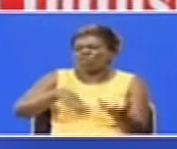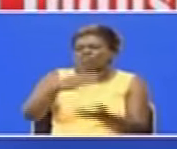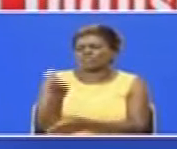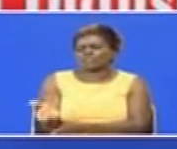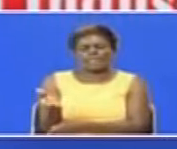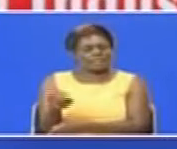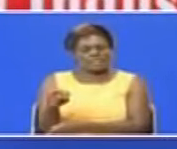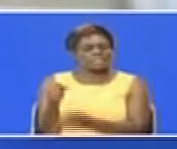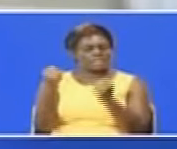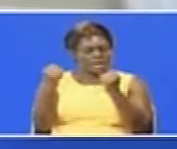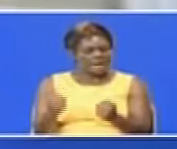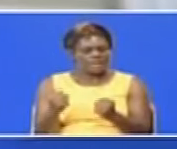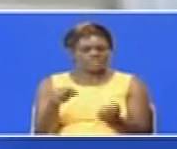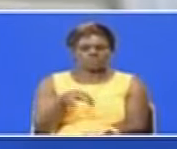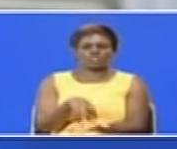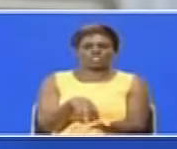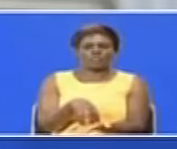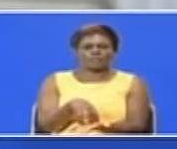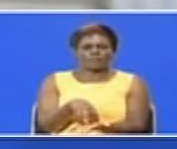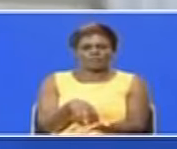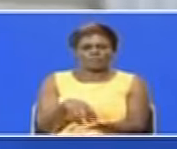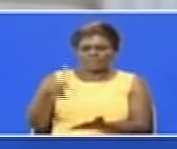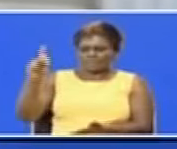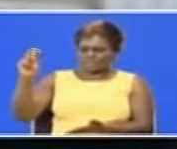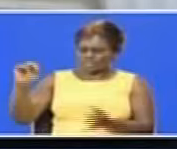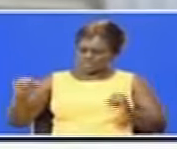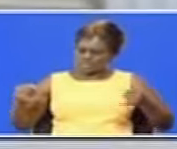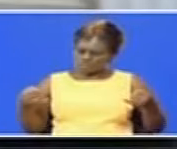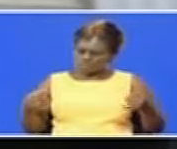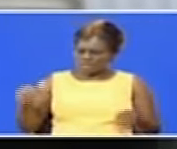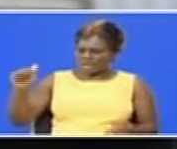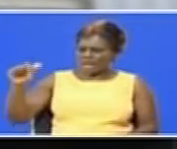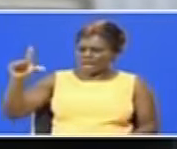contaminants, it becomes a bit of a challenge. For KTN News, I'm Alex Chamwada.